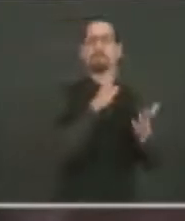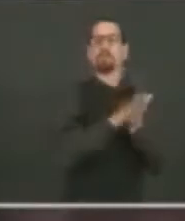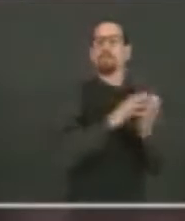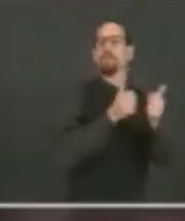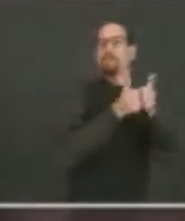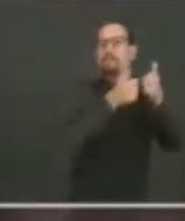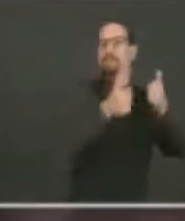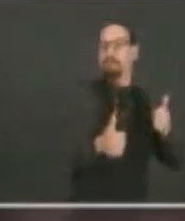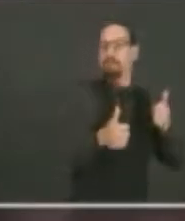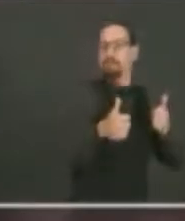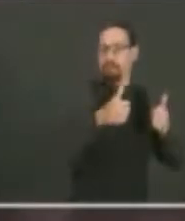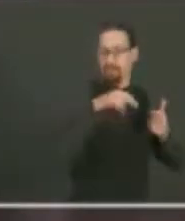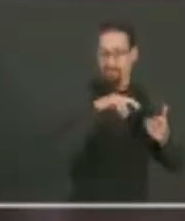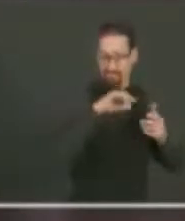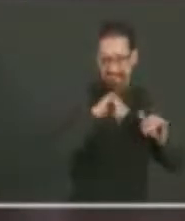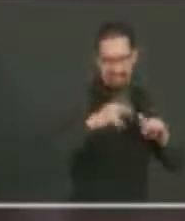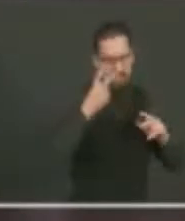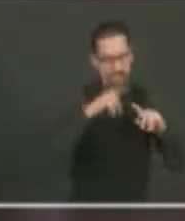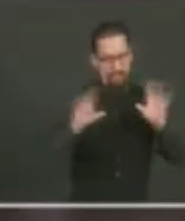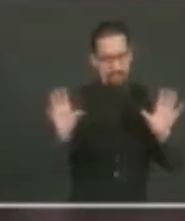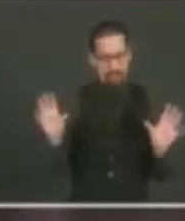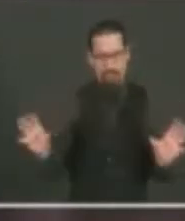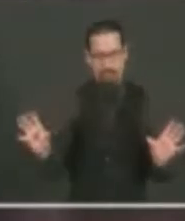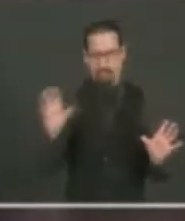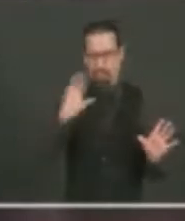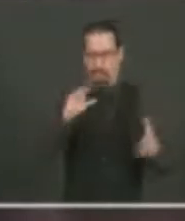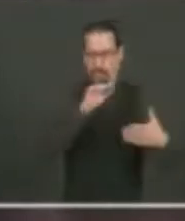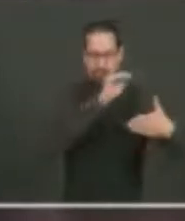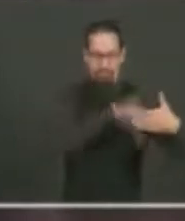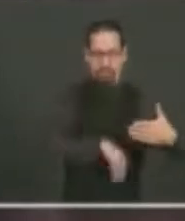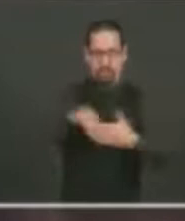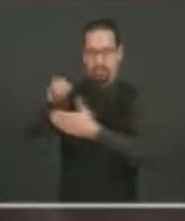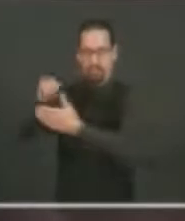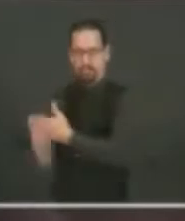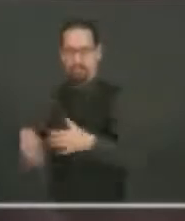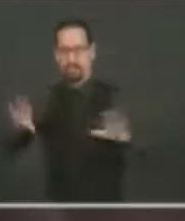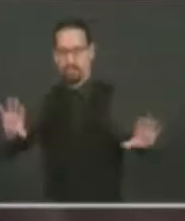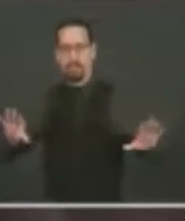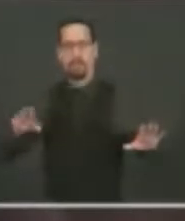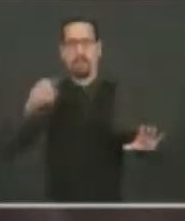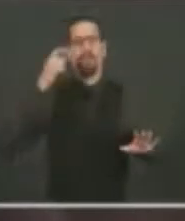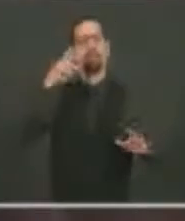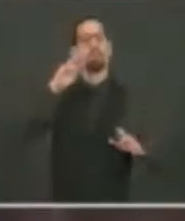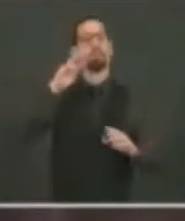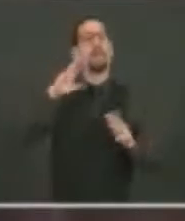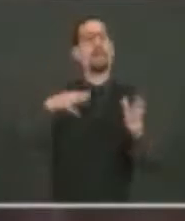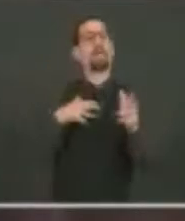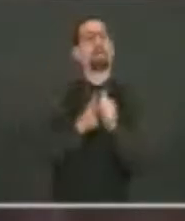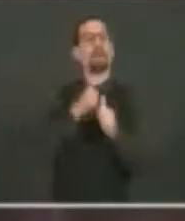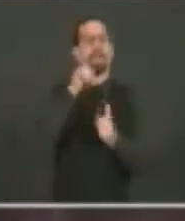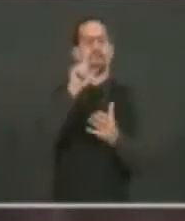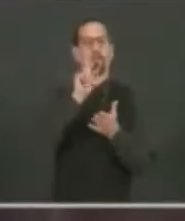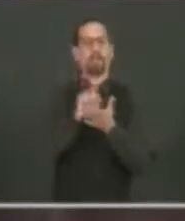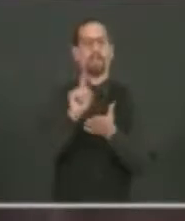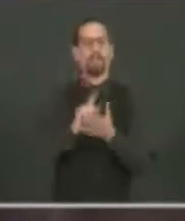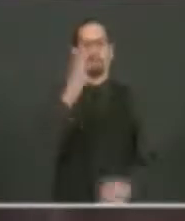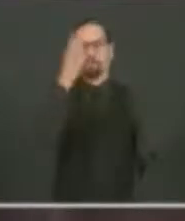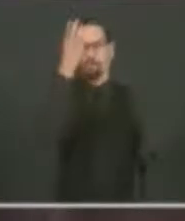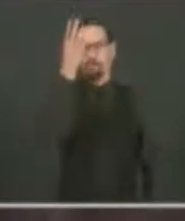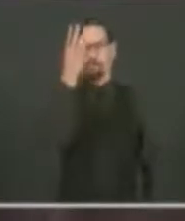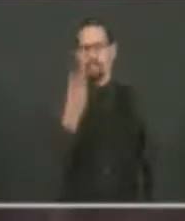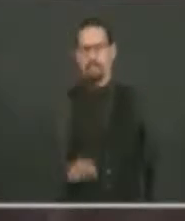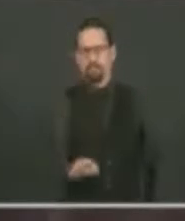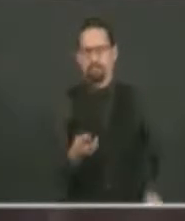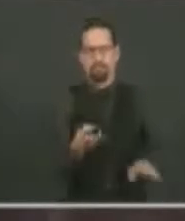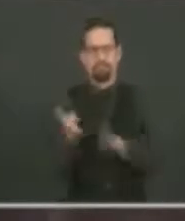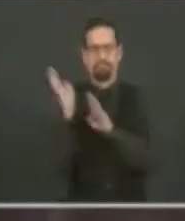we're announcing that today's data for the previous week is available and will continue to keep that